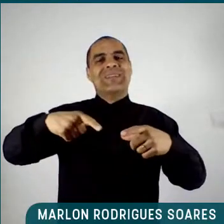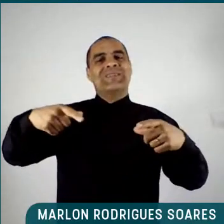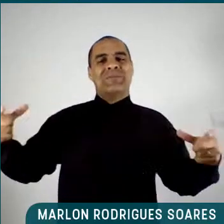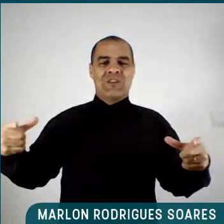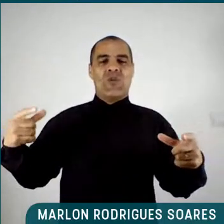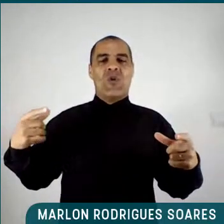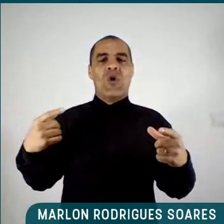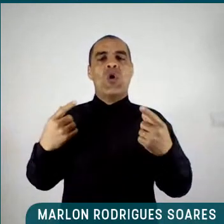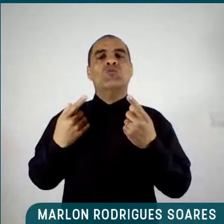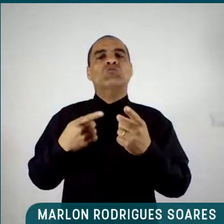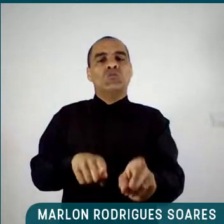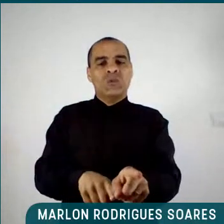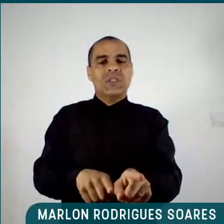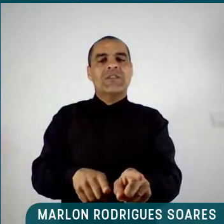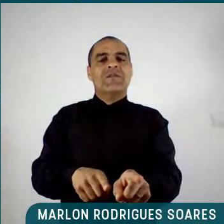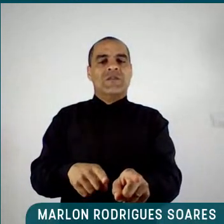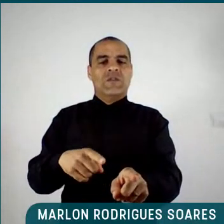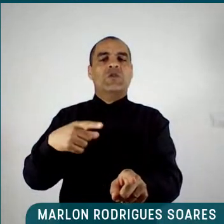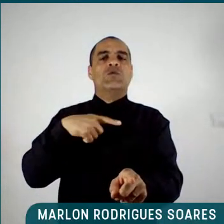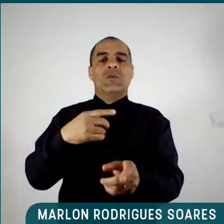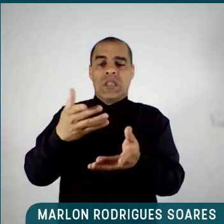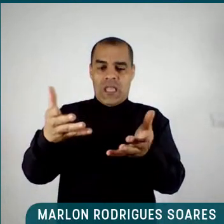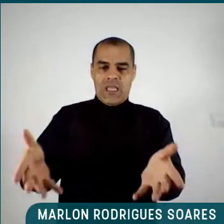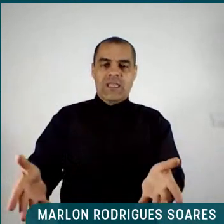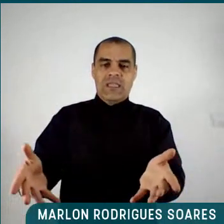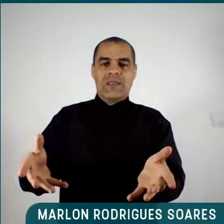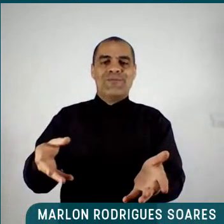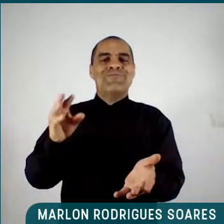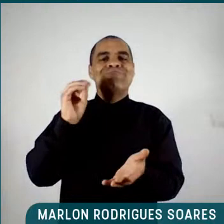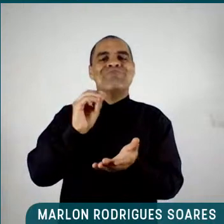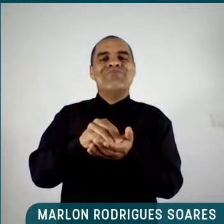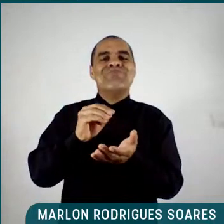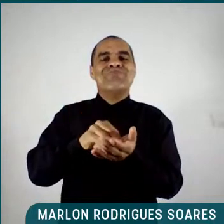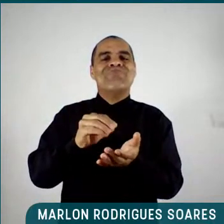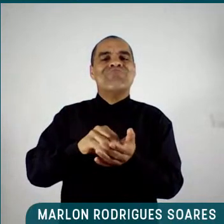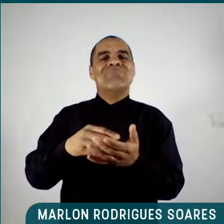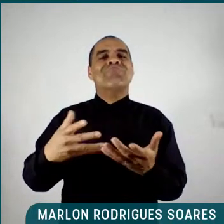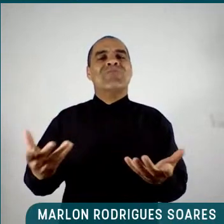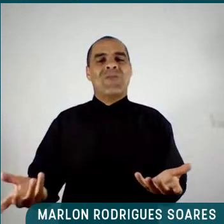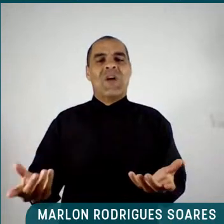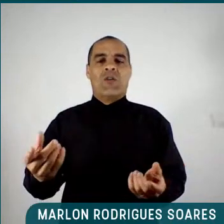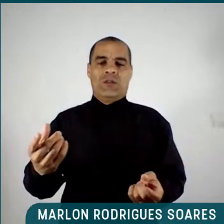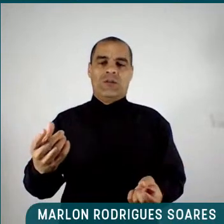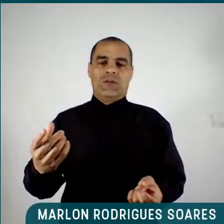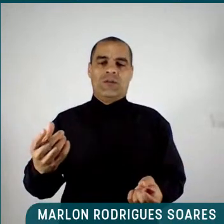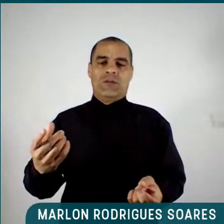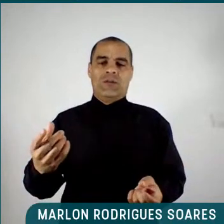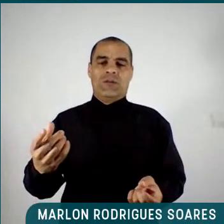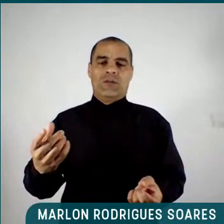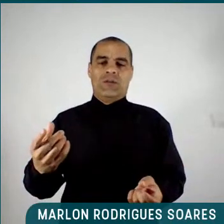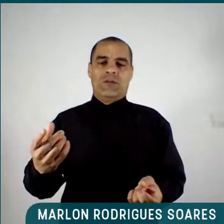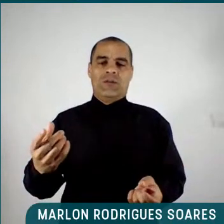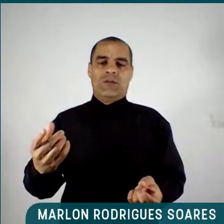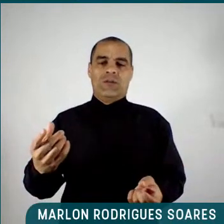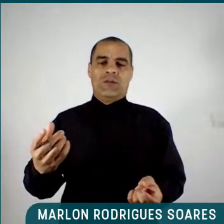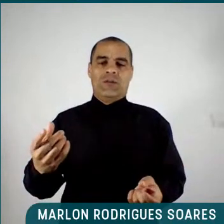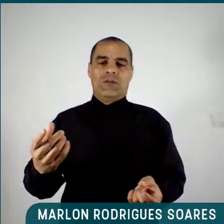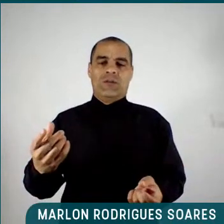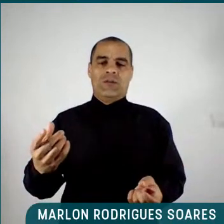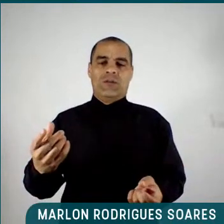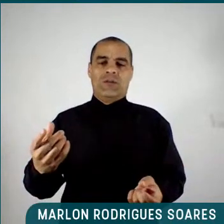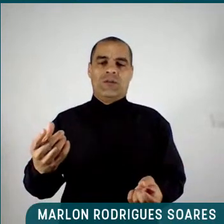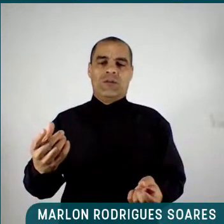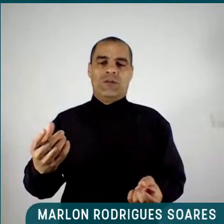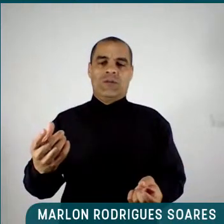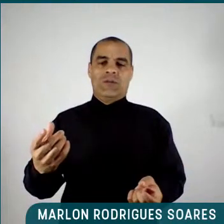have challenges there, and they are very clear. And we today we have a